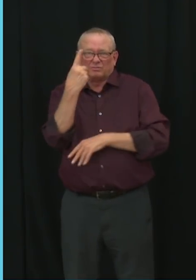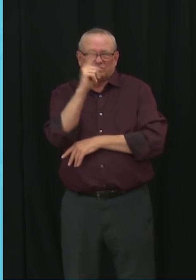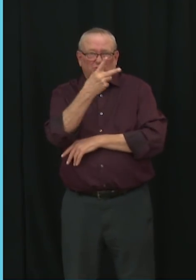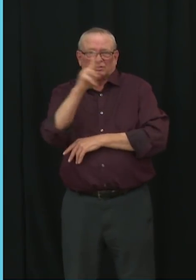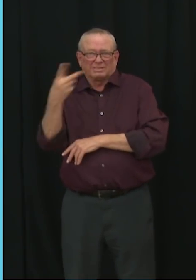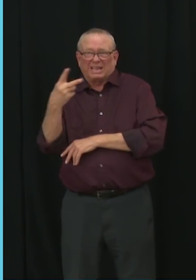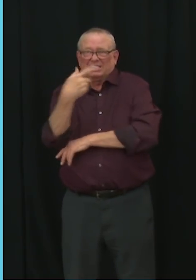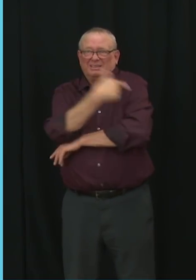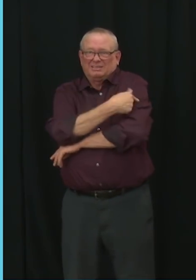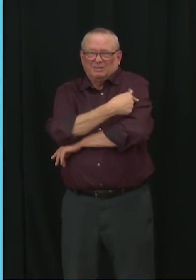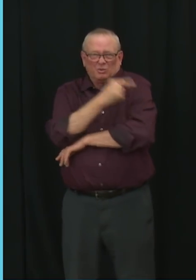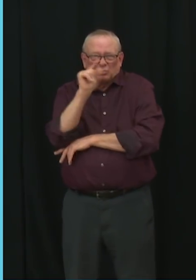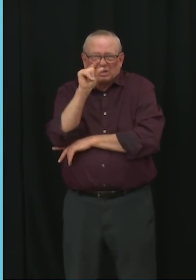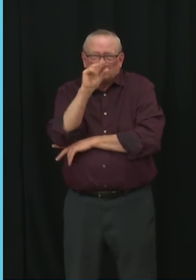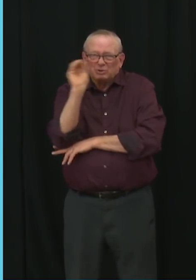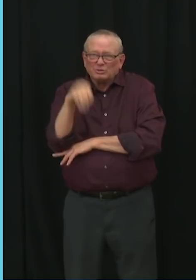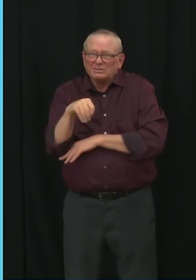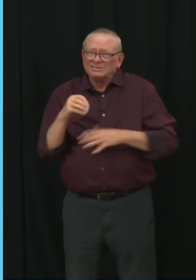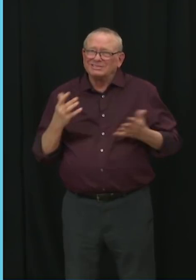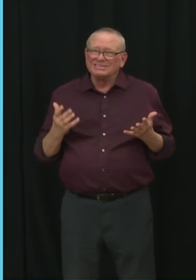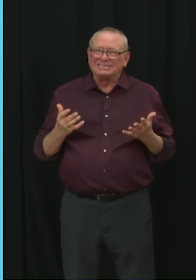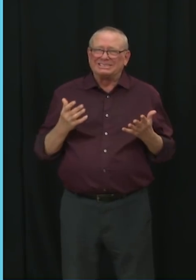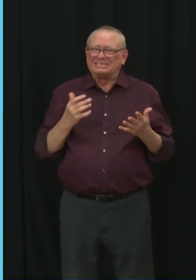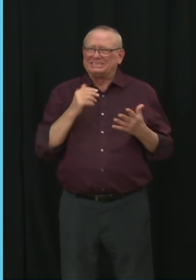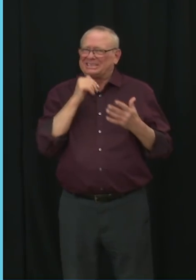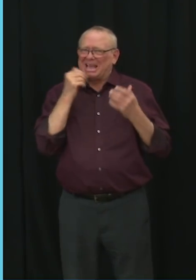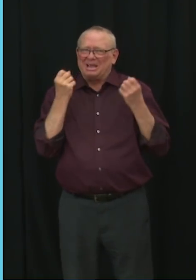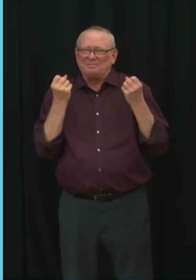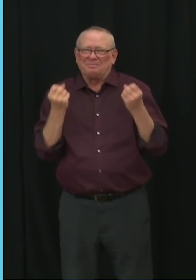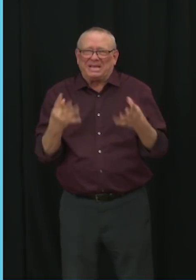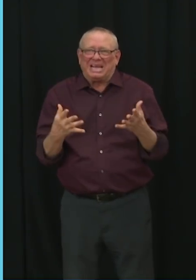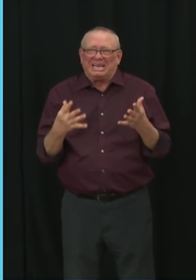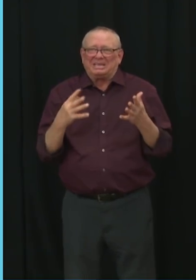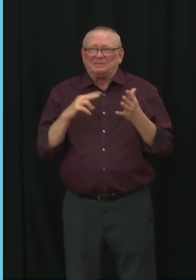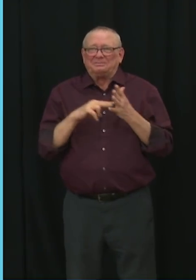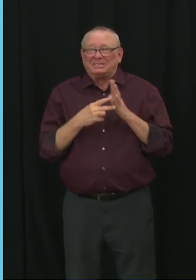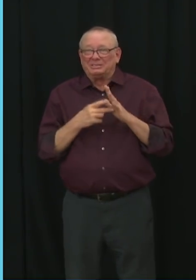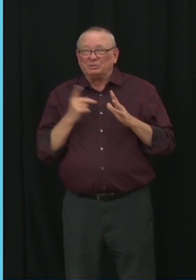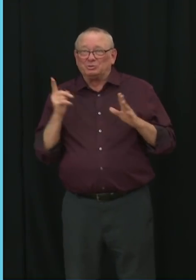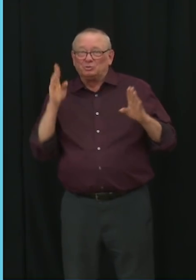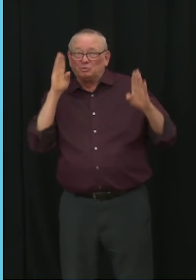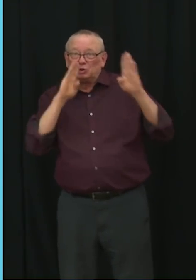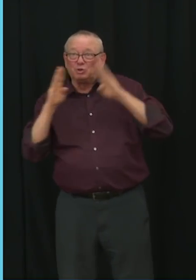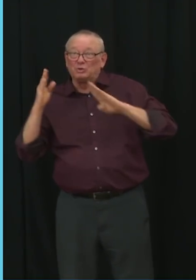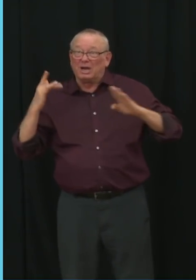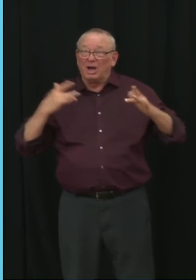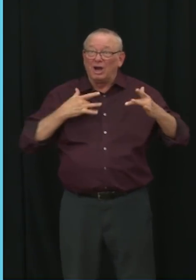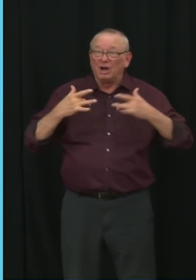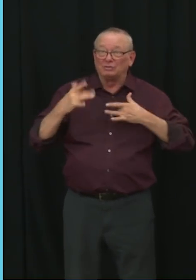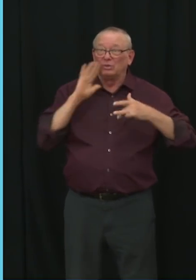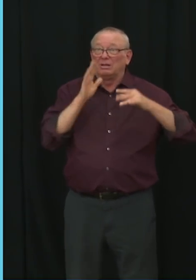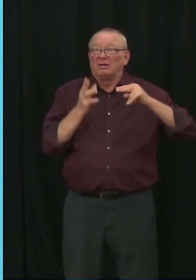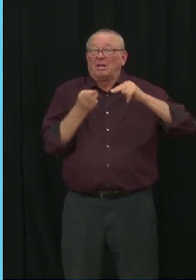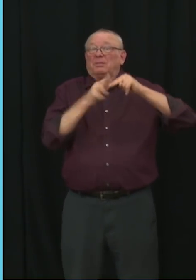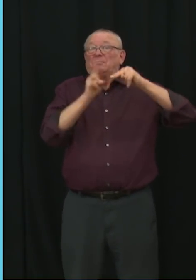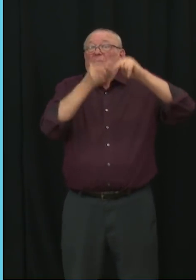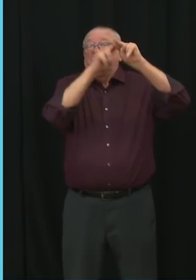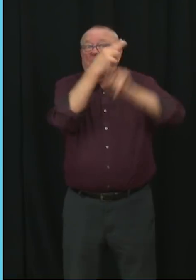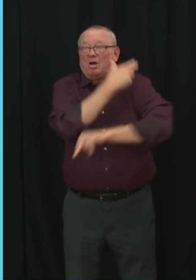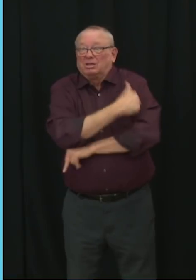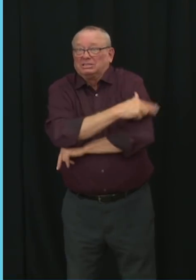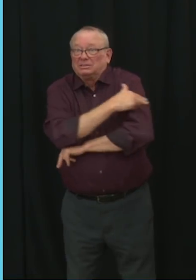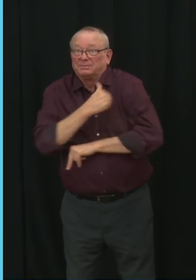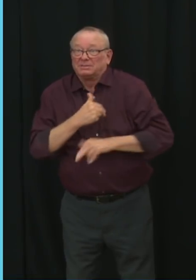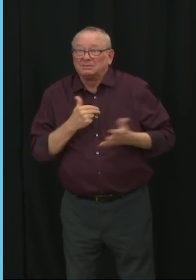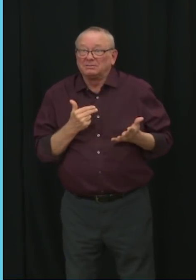too early, that it could lead to increased transmission followed by increased hospitalizations? And how do you respond to their calls to